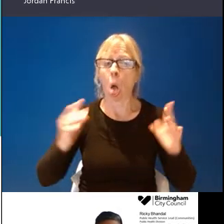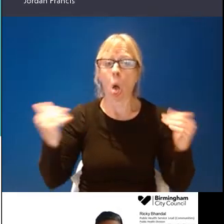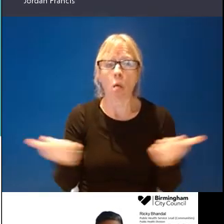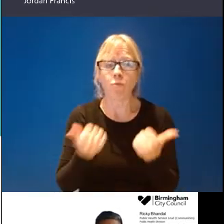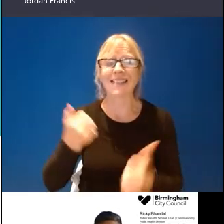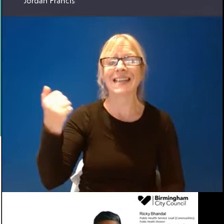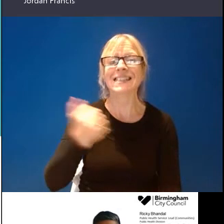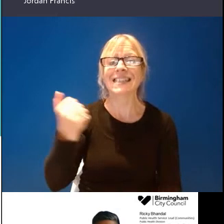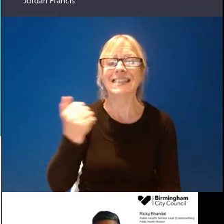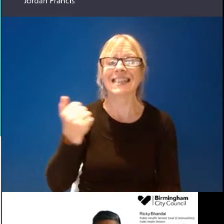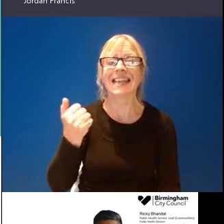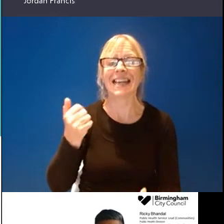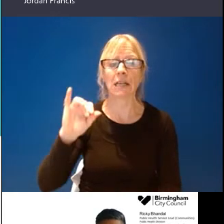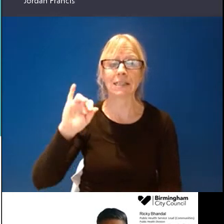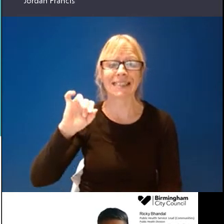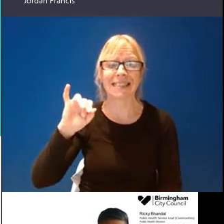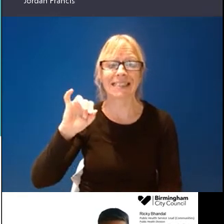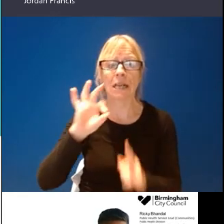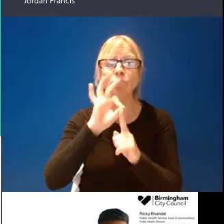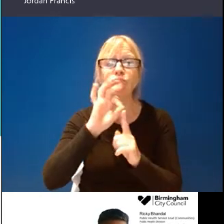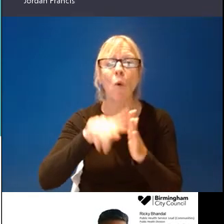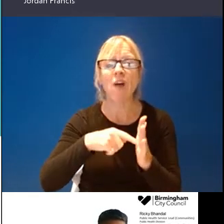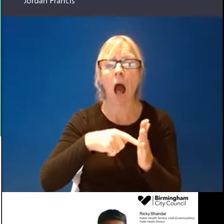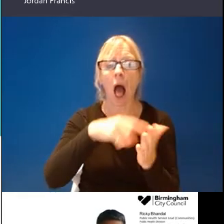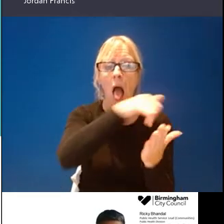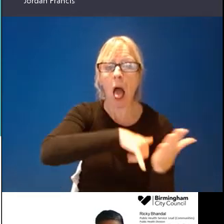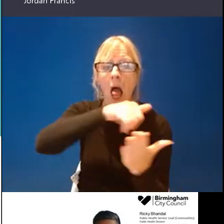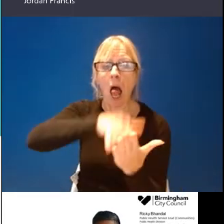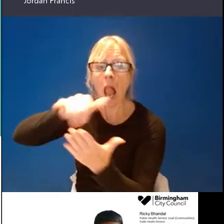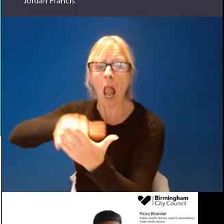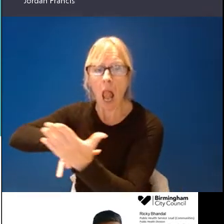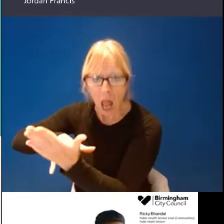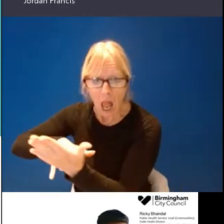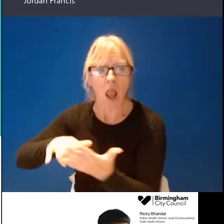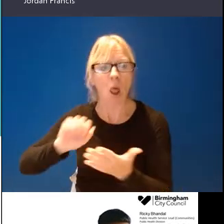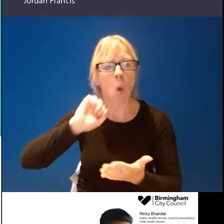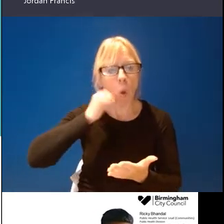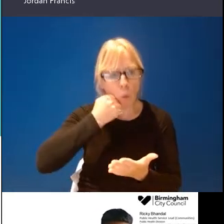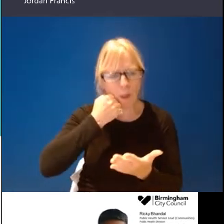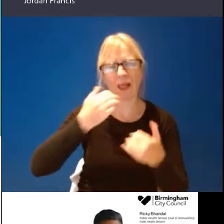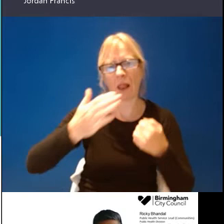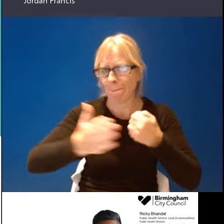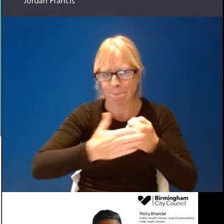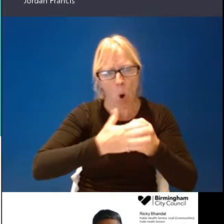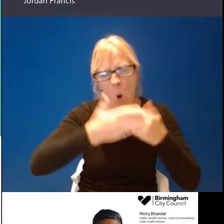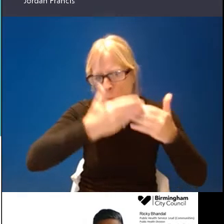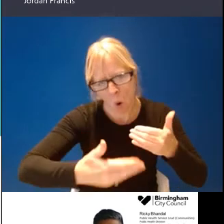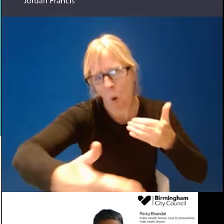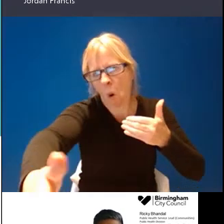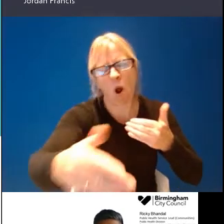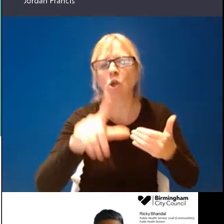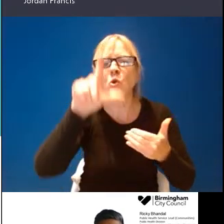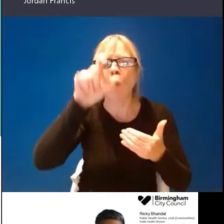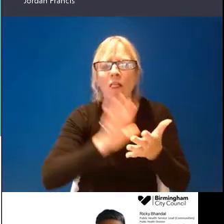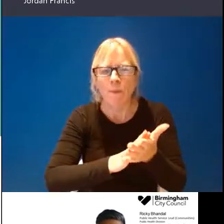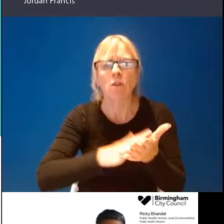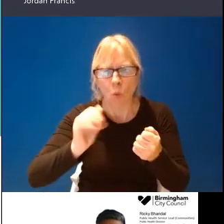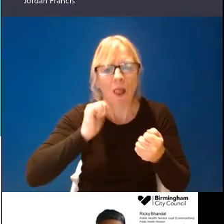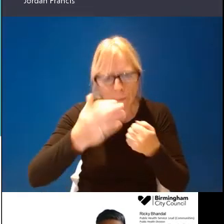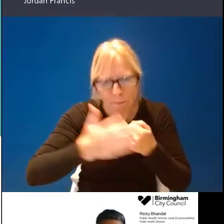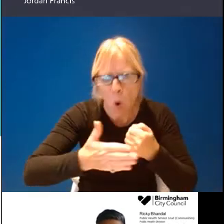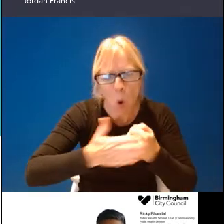to do another 12 in the next from now until the next in 12 months time.